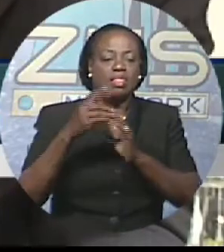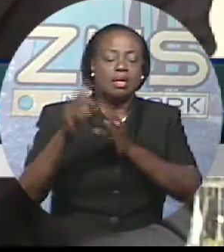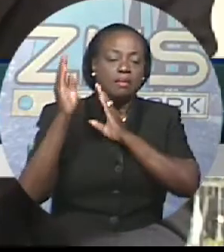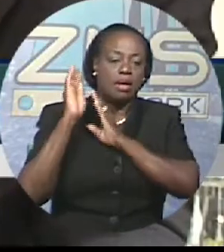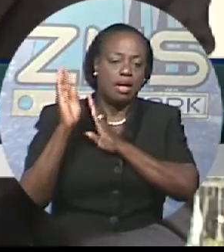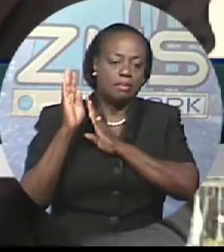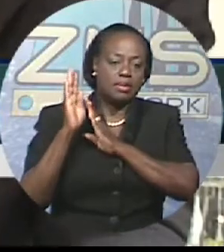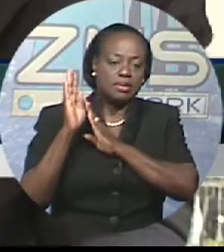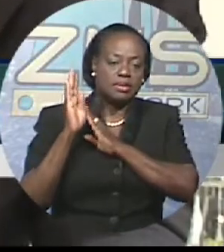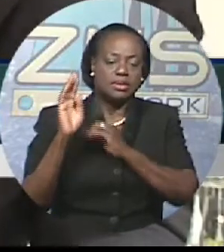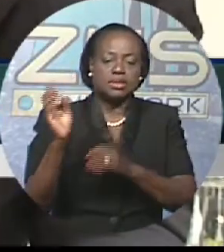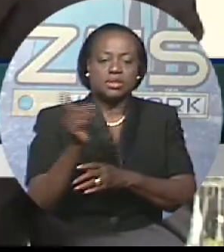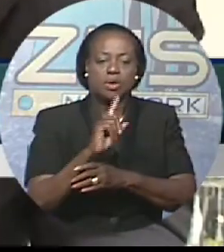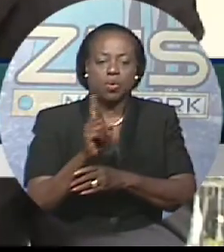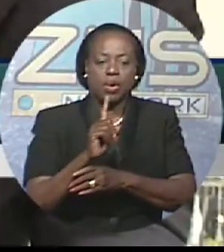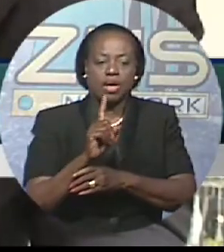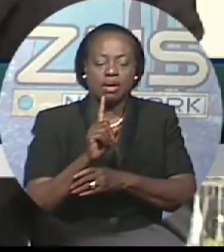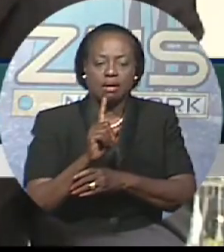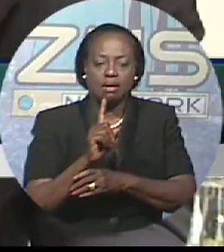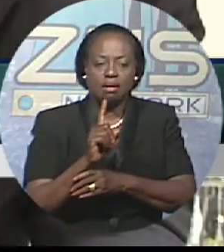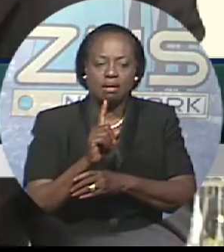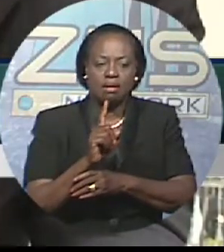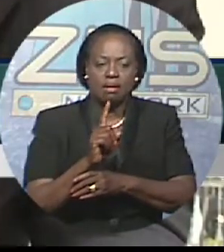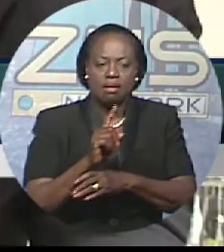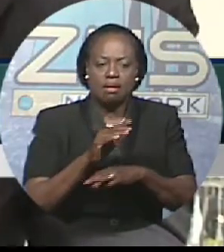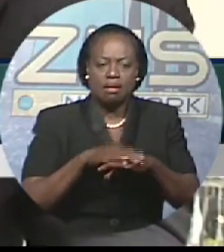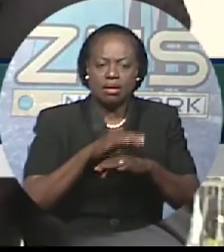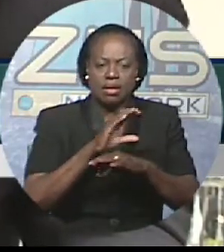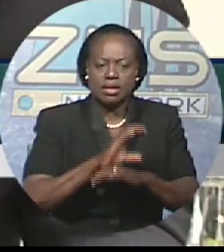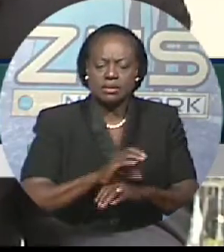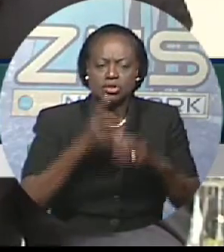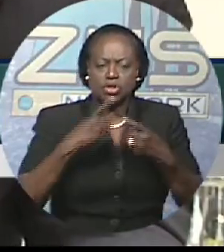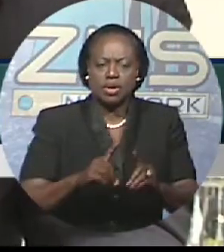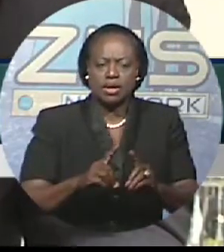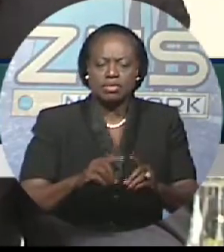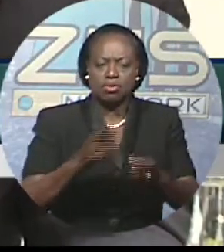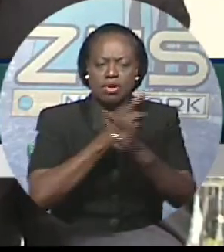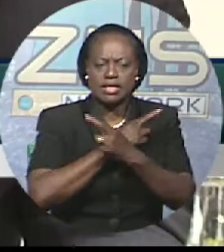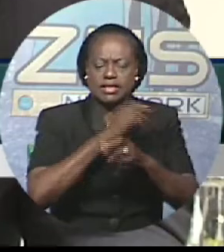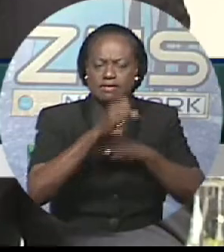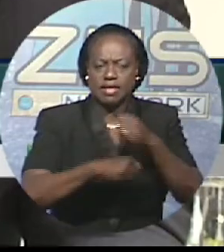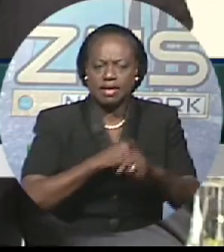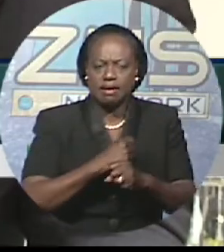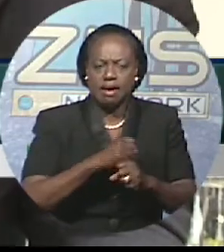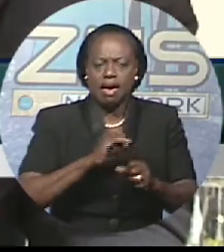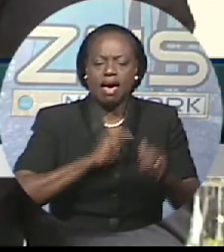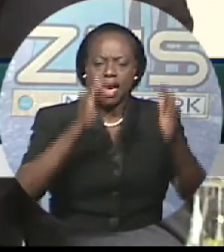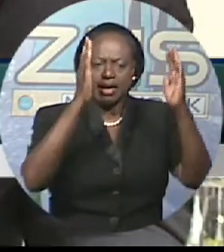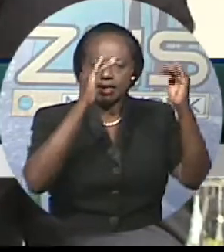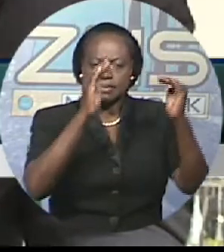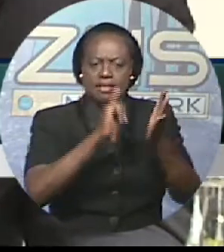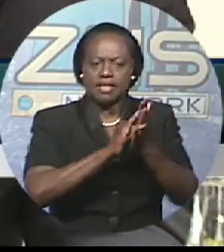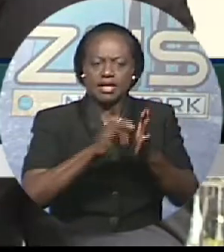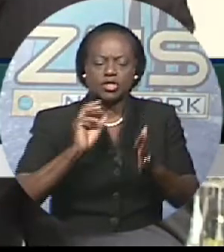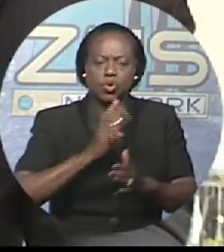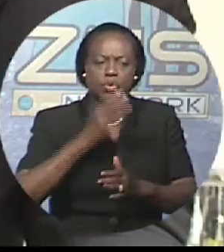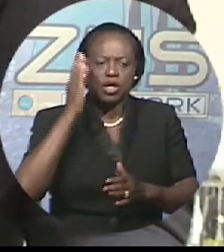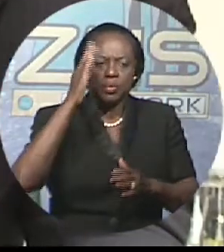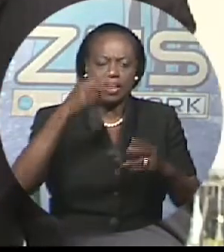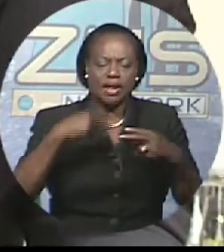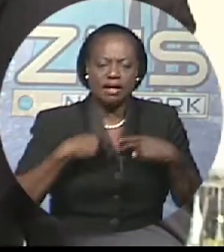of staff on the new radar. It will reduce by half the time required to train tower controllers. Spanish-based company